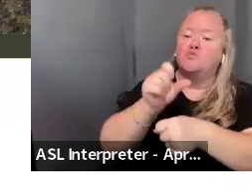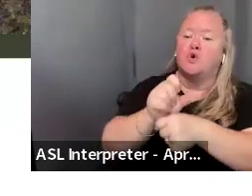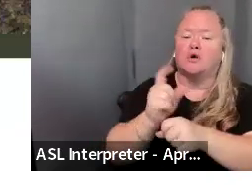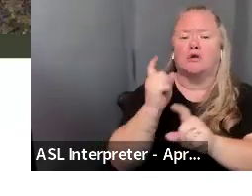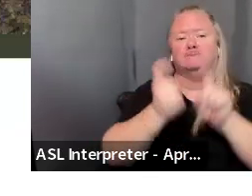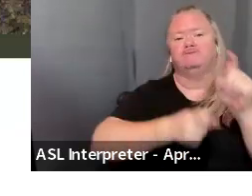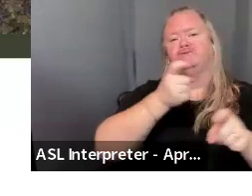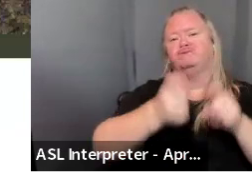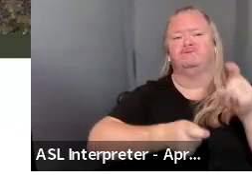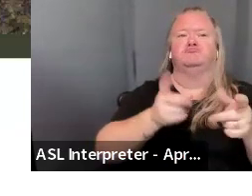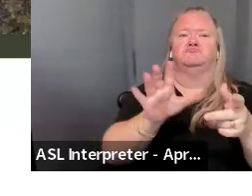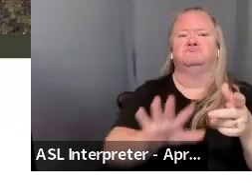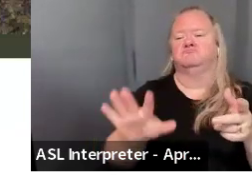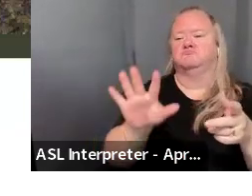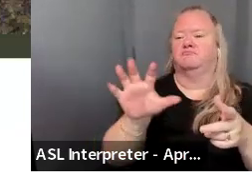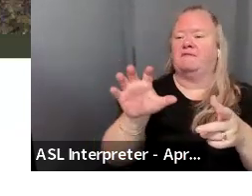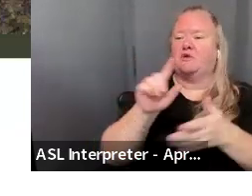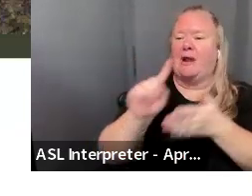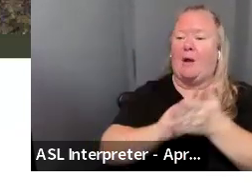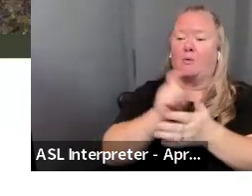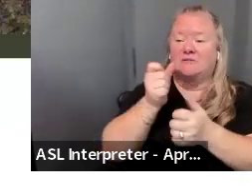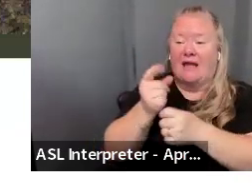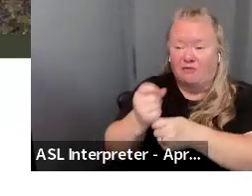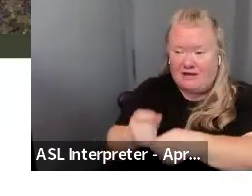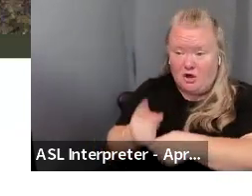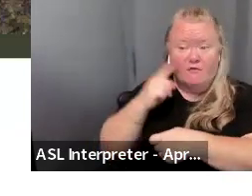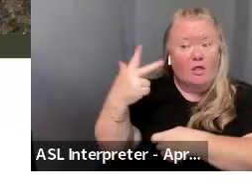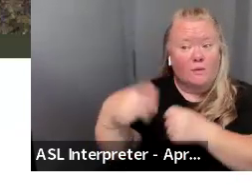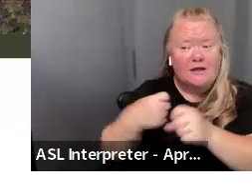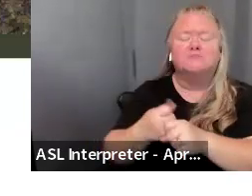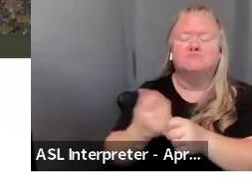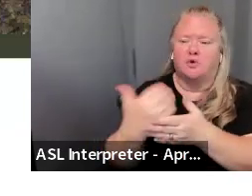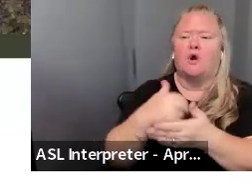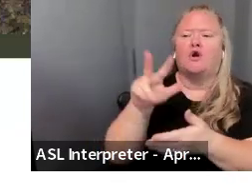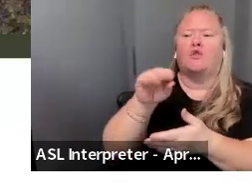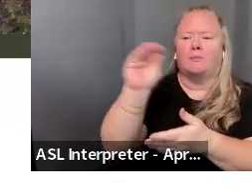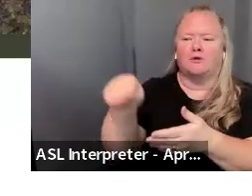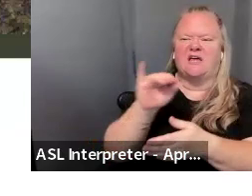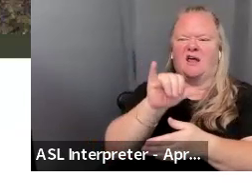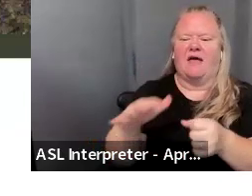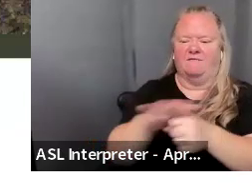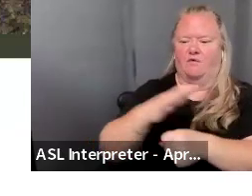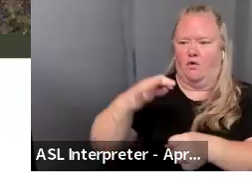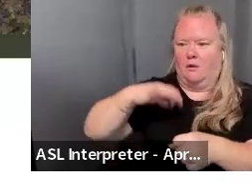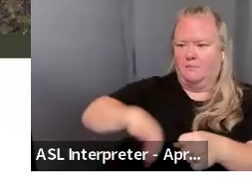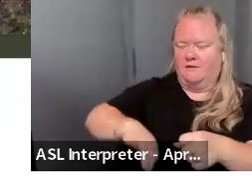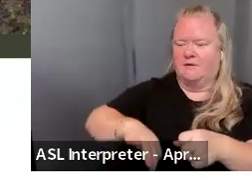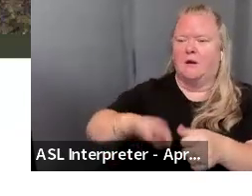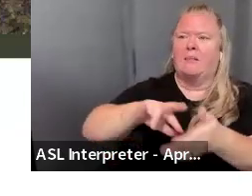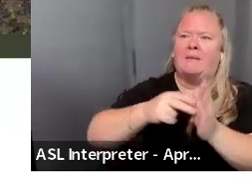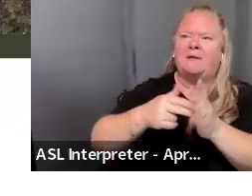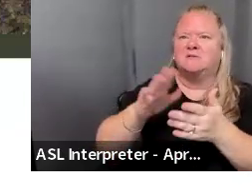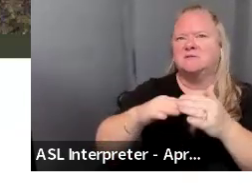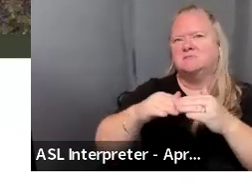contributed for at least 500 hours per year for 3 years, you'd earn 30% of that full benefit amount, which comes out to